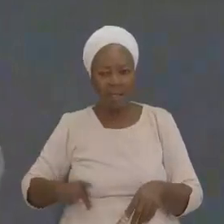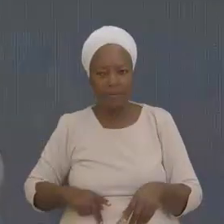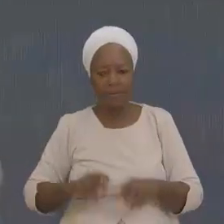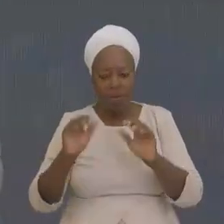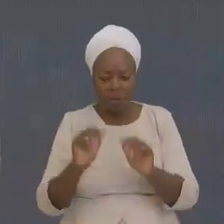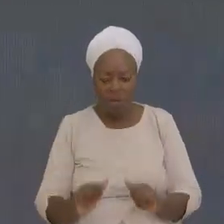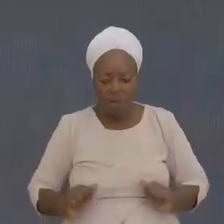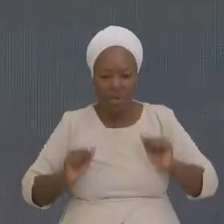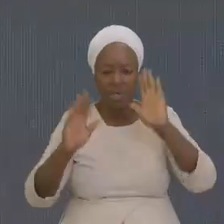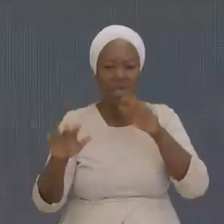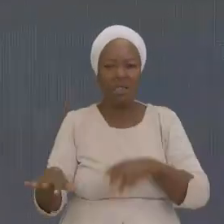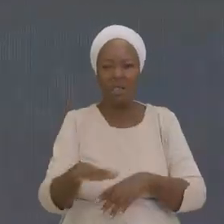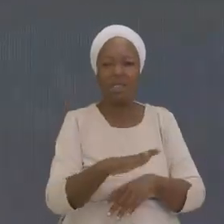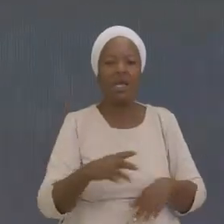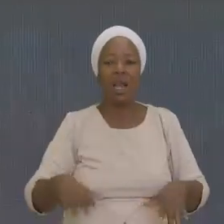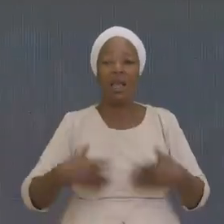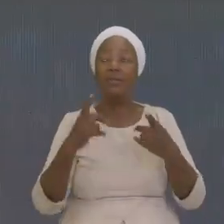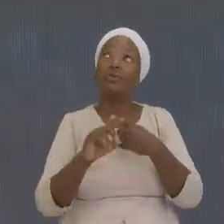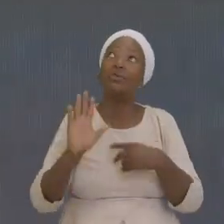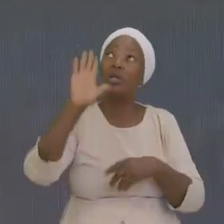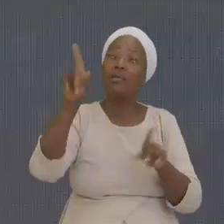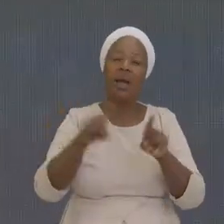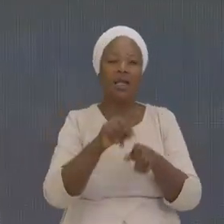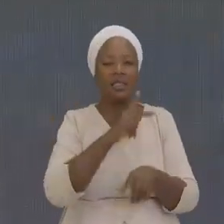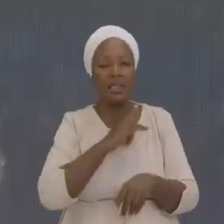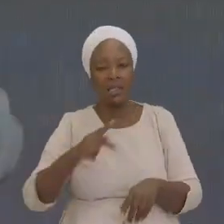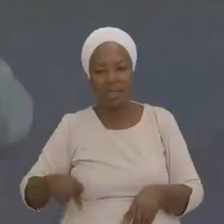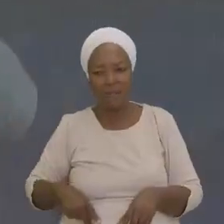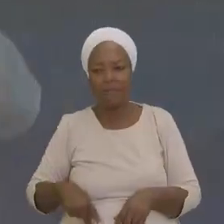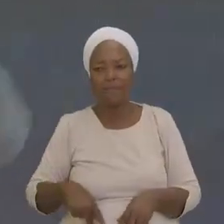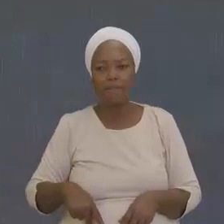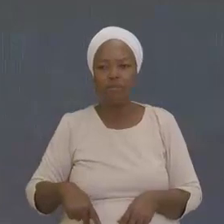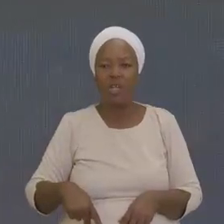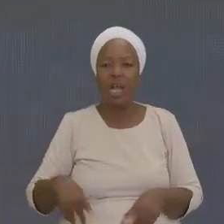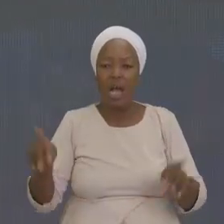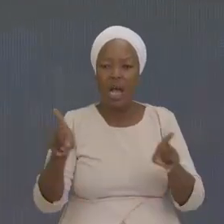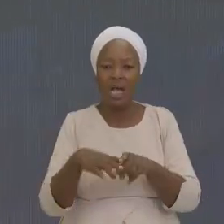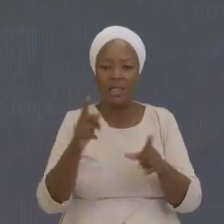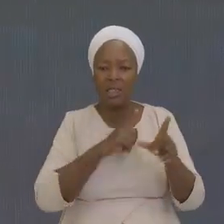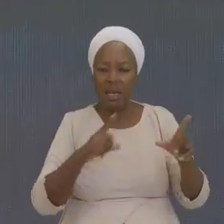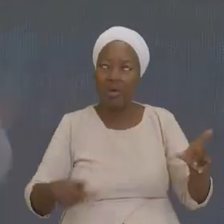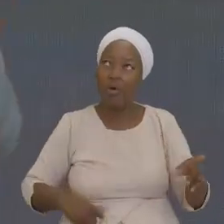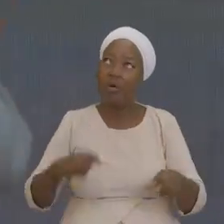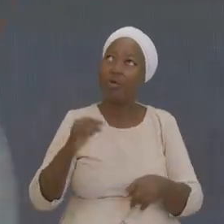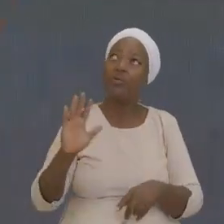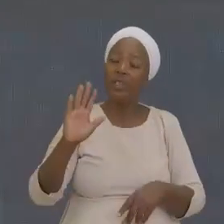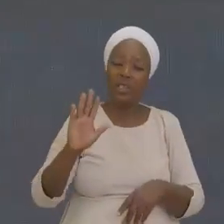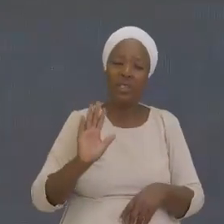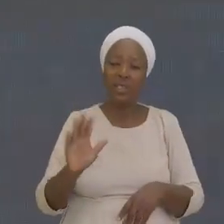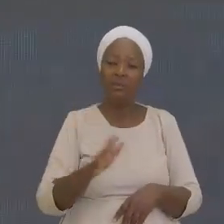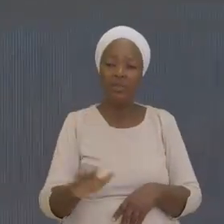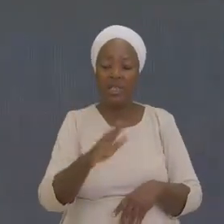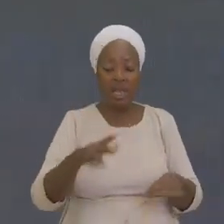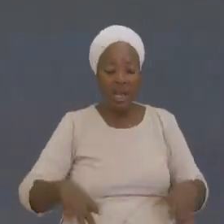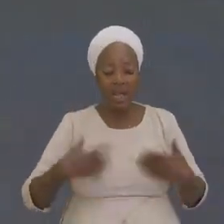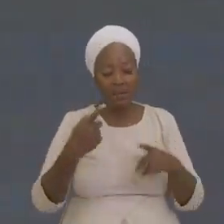Surrender their lives to him as King. As the Lord of their lives for time and eternity.